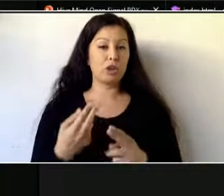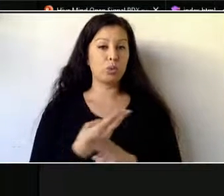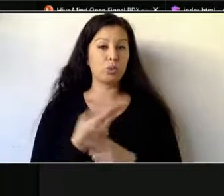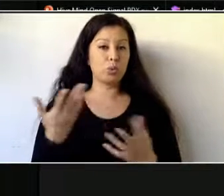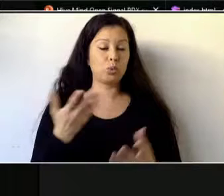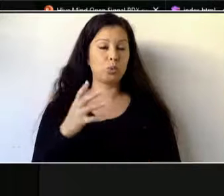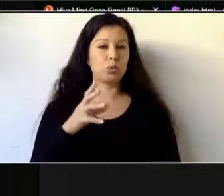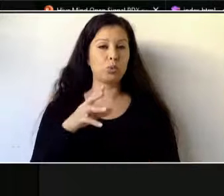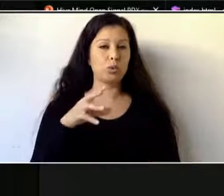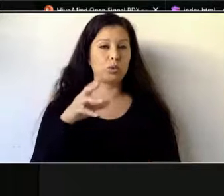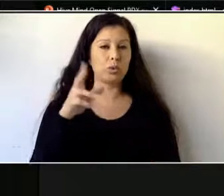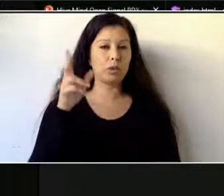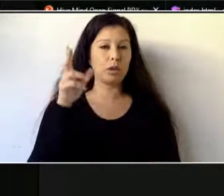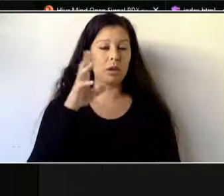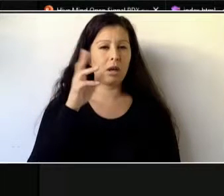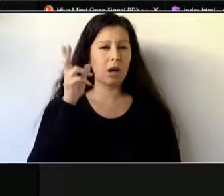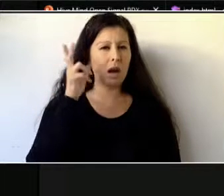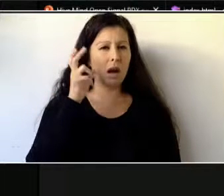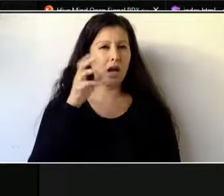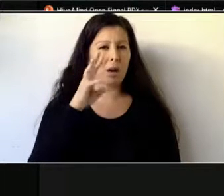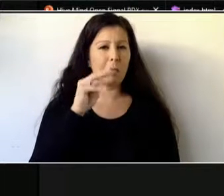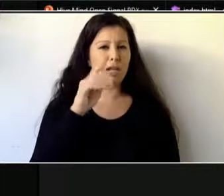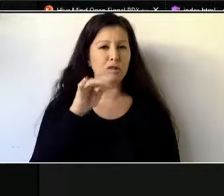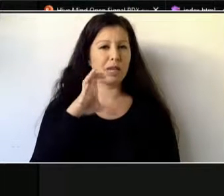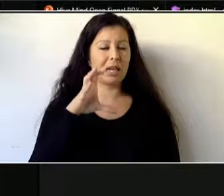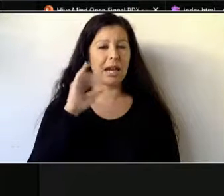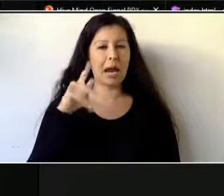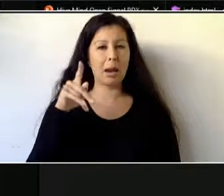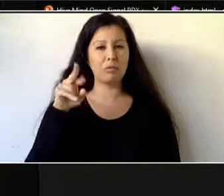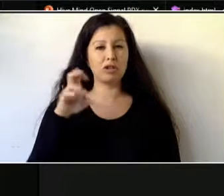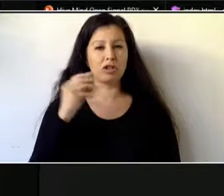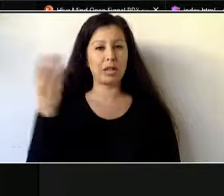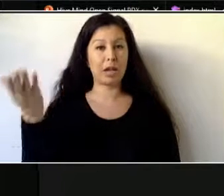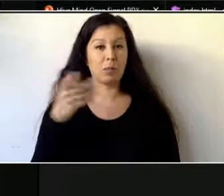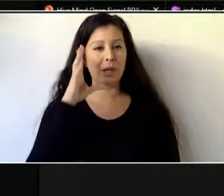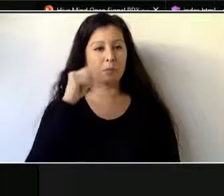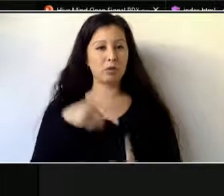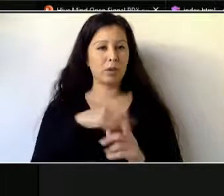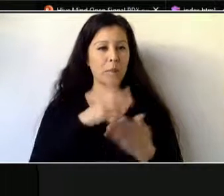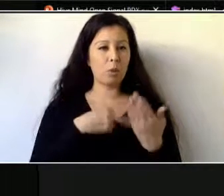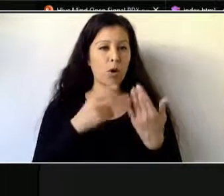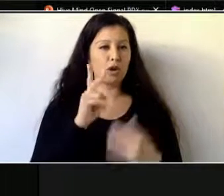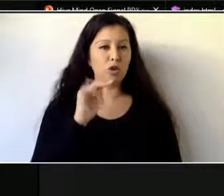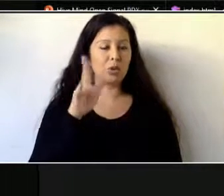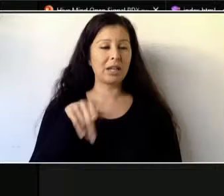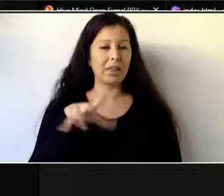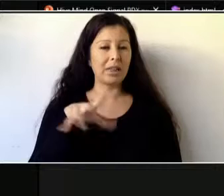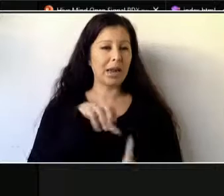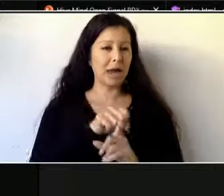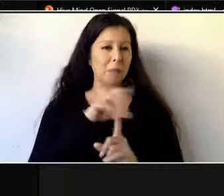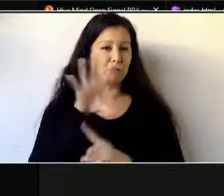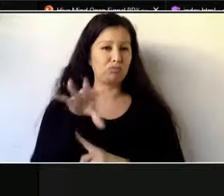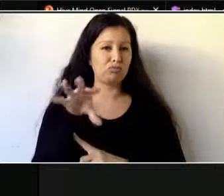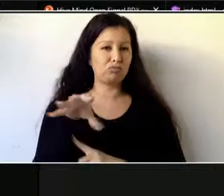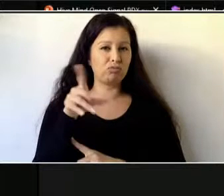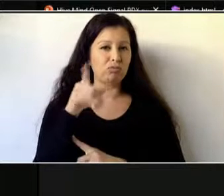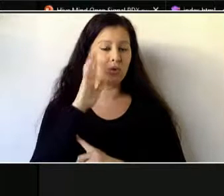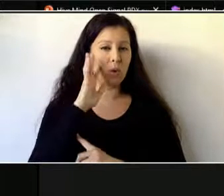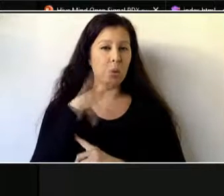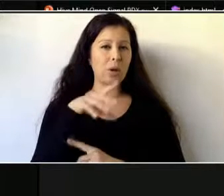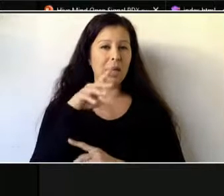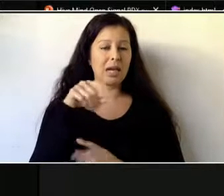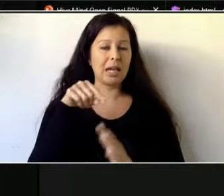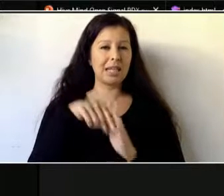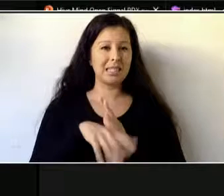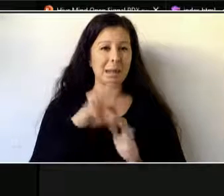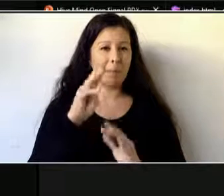like volumetric capture and bringing him into Unity. So this is like just a capture of him, which has got a depth map on his